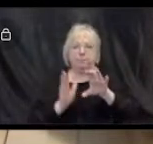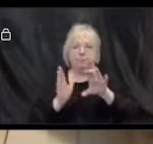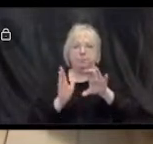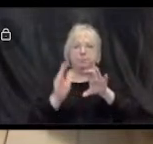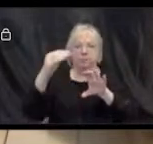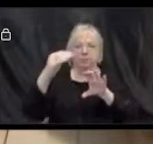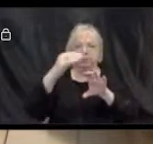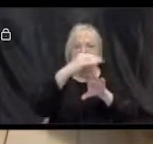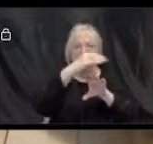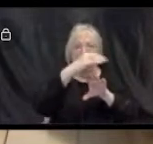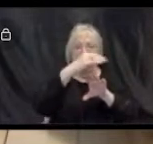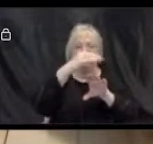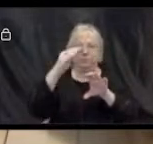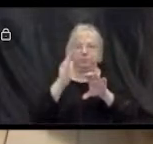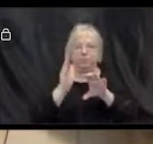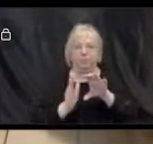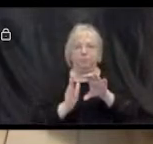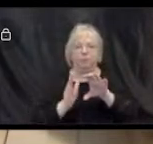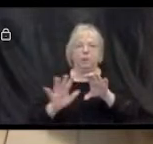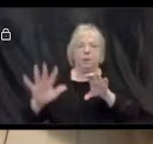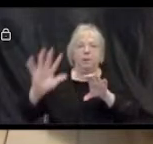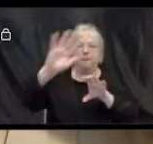side and their east side.